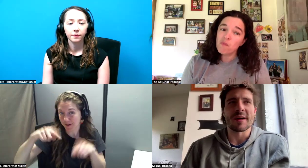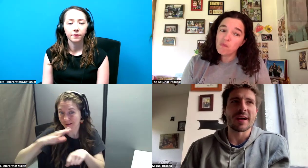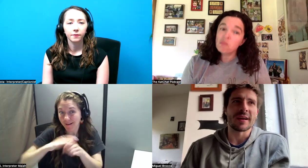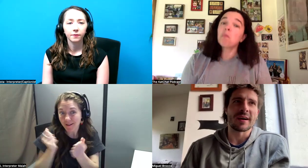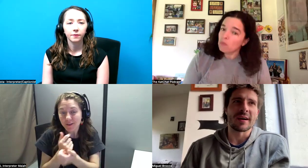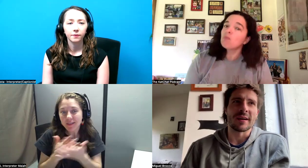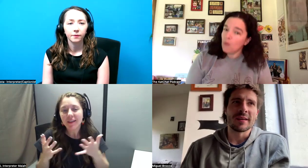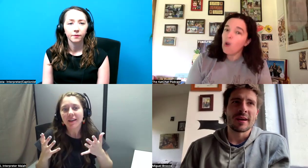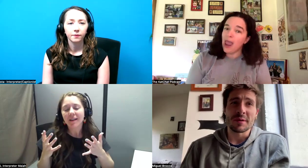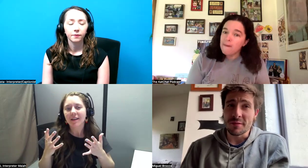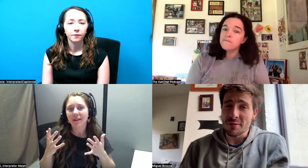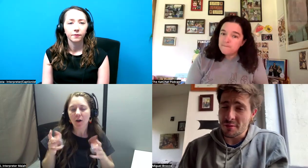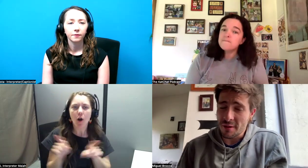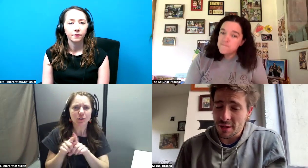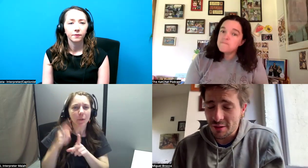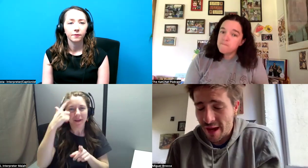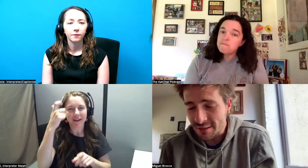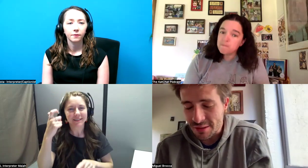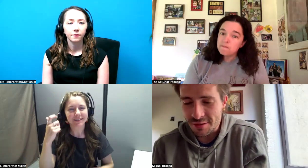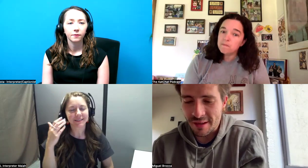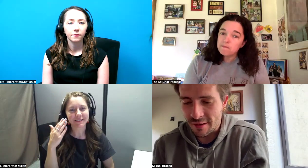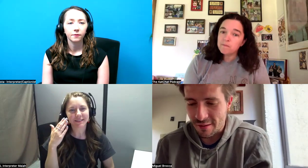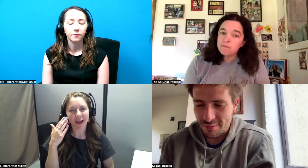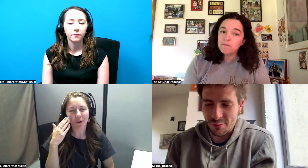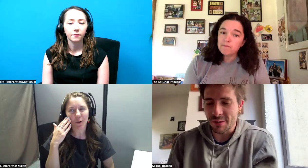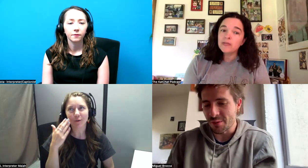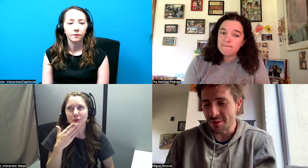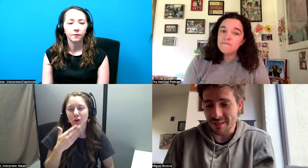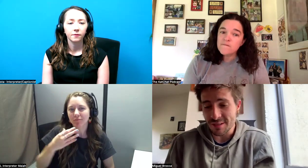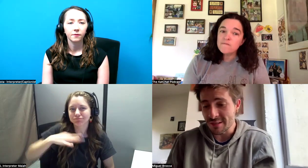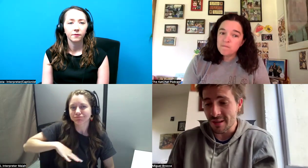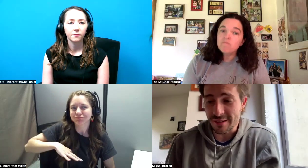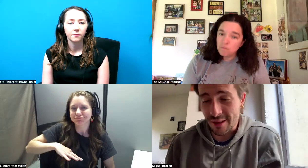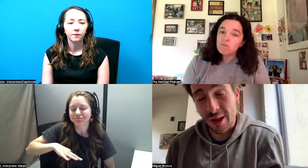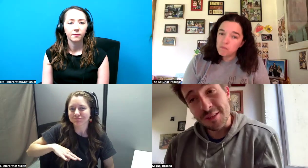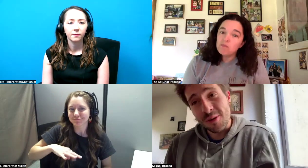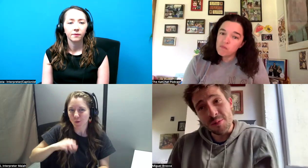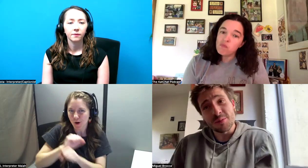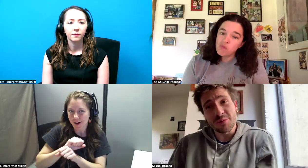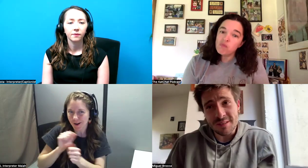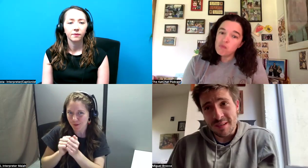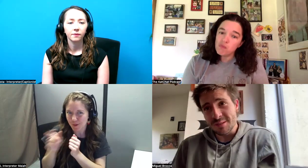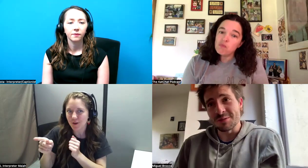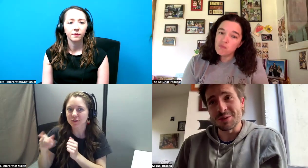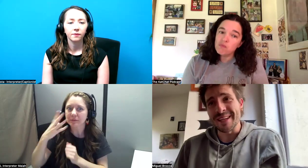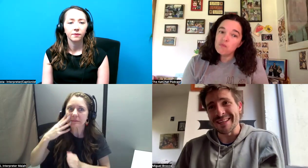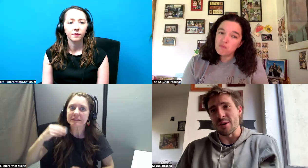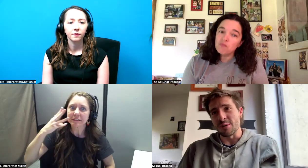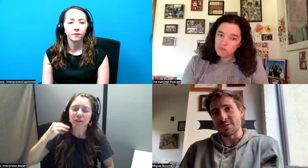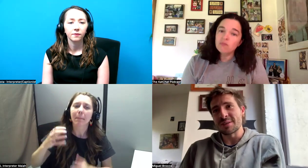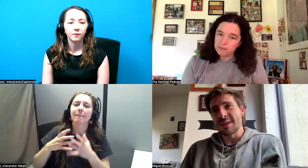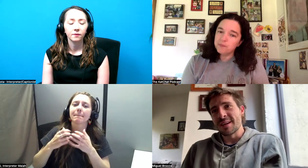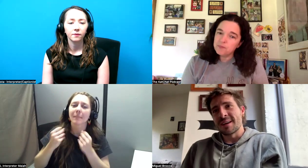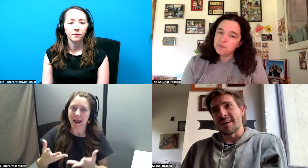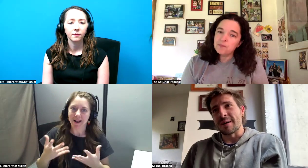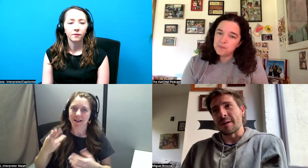know that I mean, Okay. a good advantage of working with her is that she's done lots of Hallmark movies, so she really